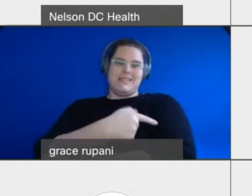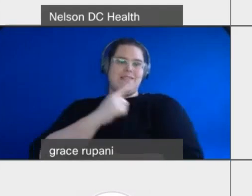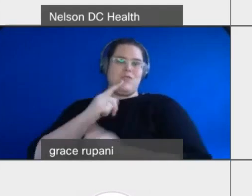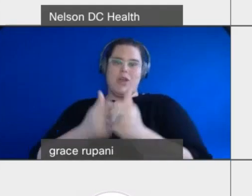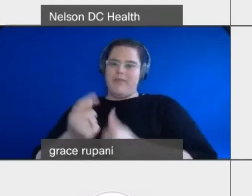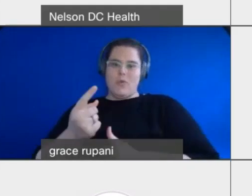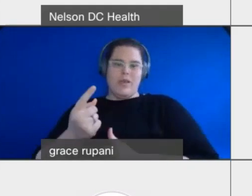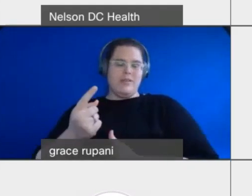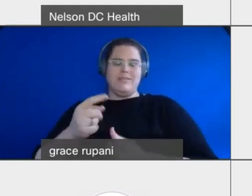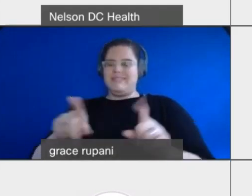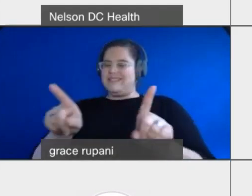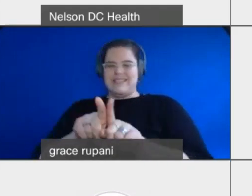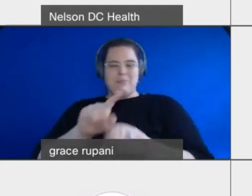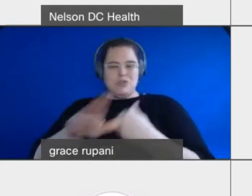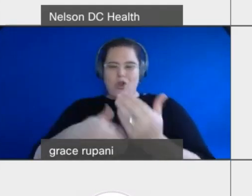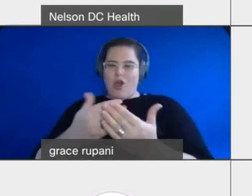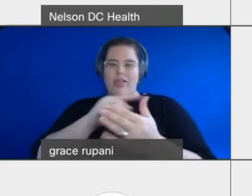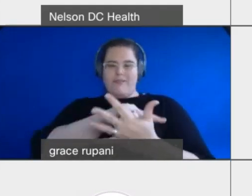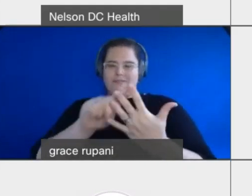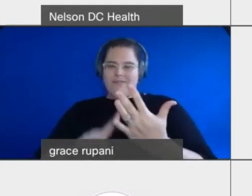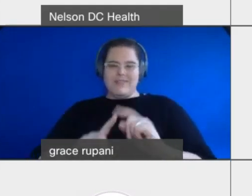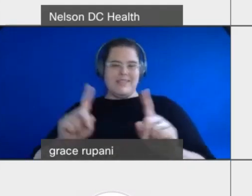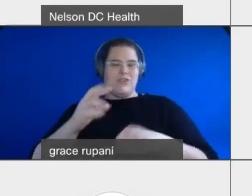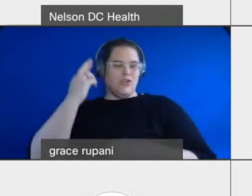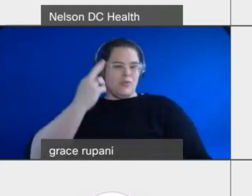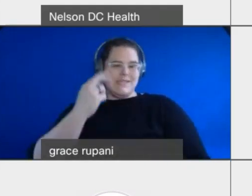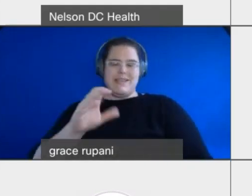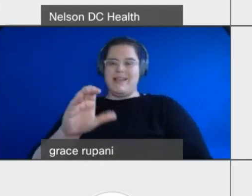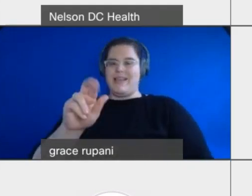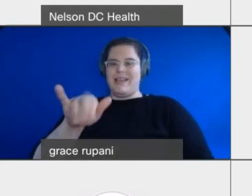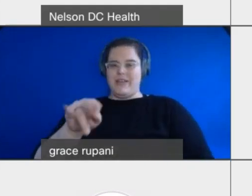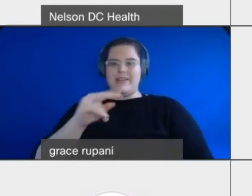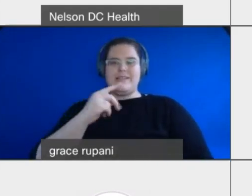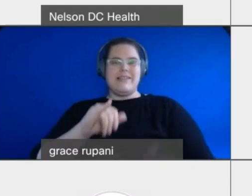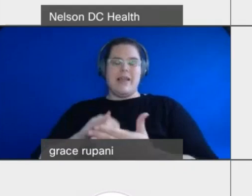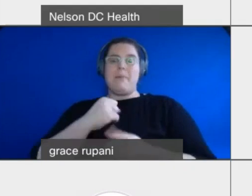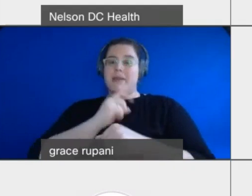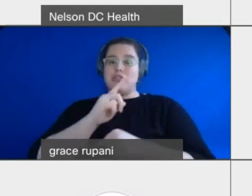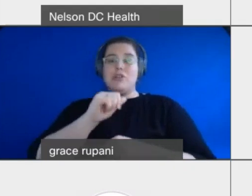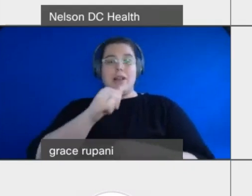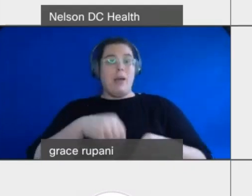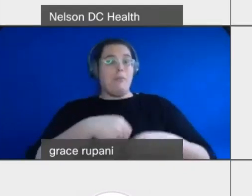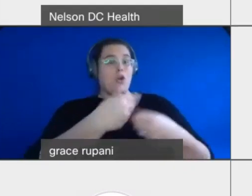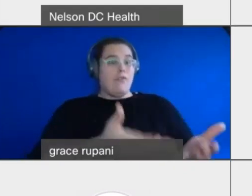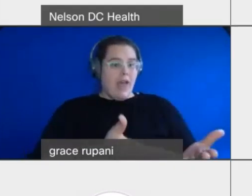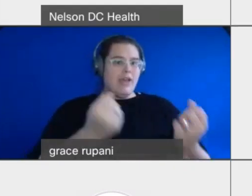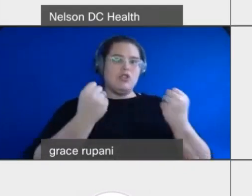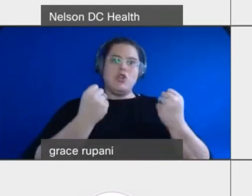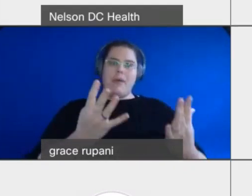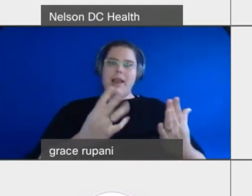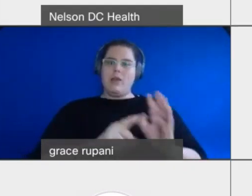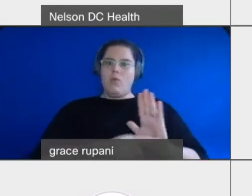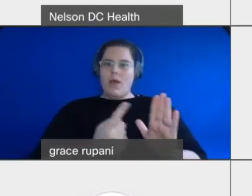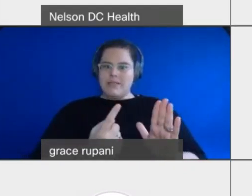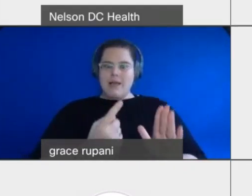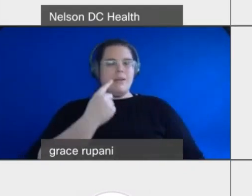reasons that Karen was just saying about making sure that they're not doing too many at one time, because people need to, it needs